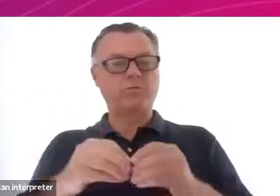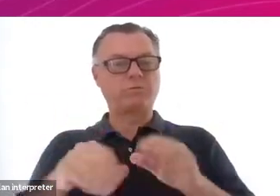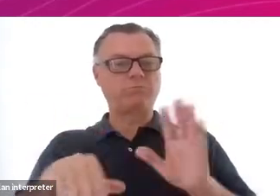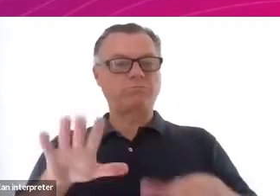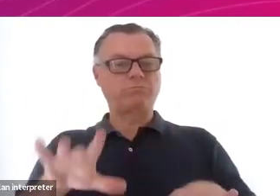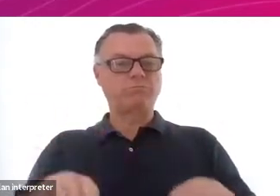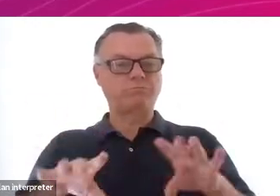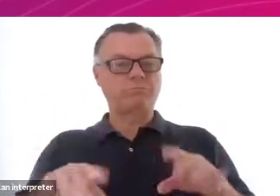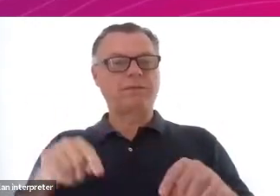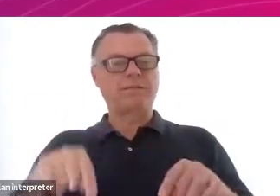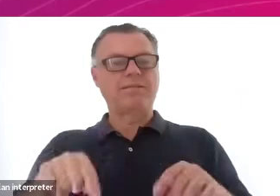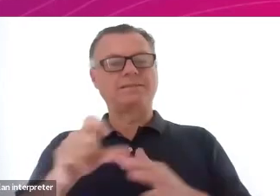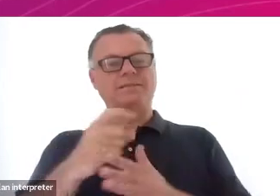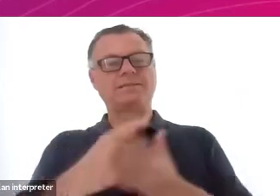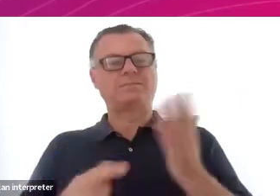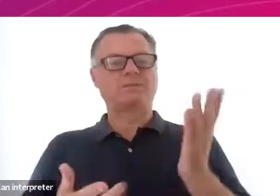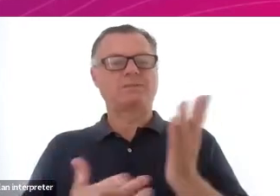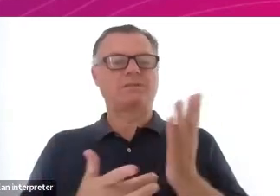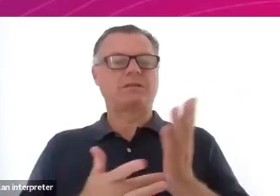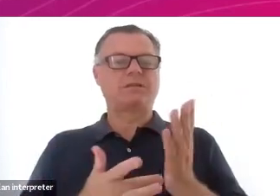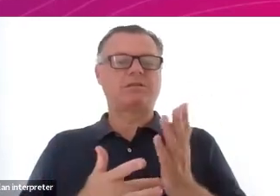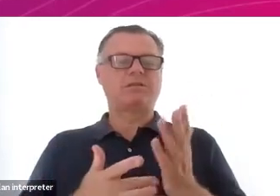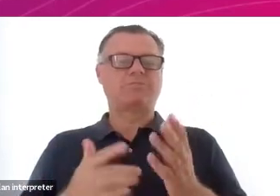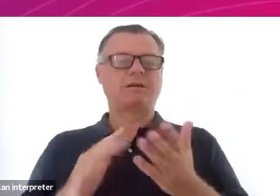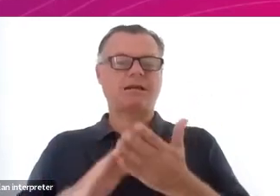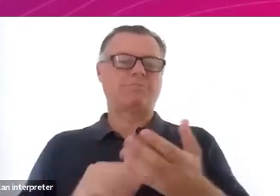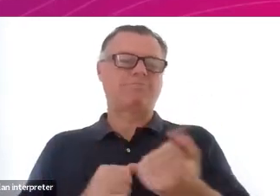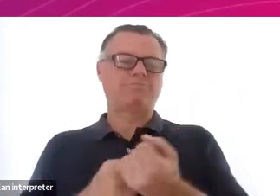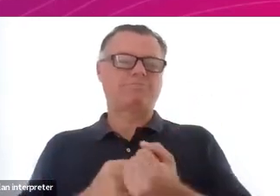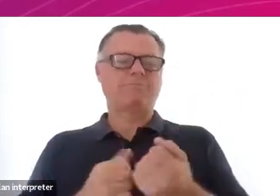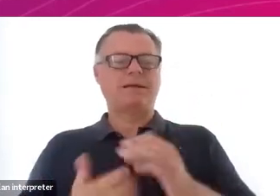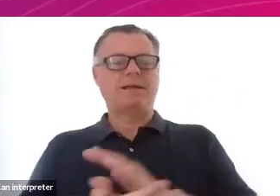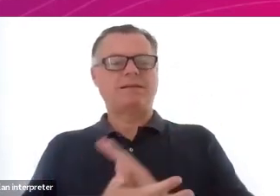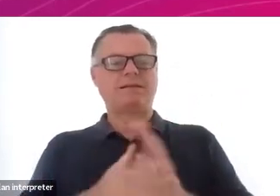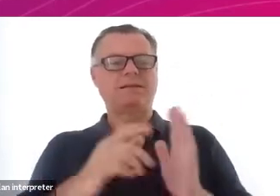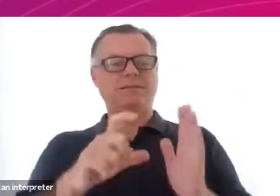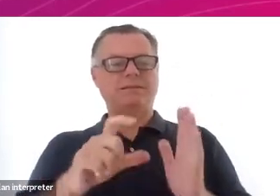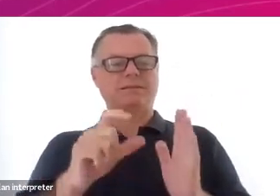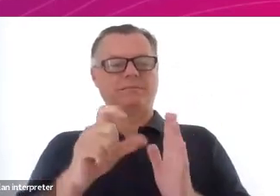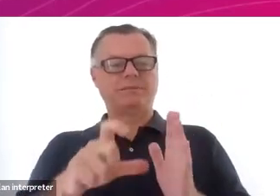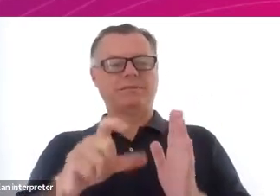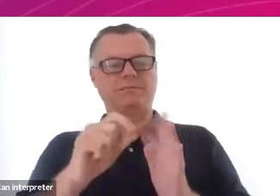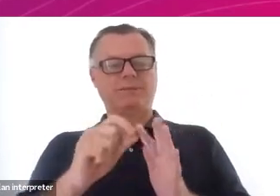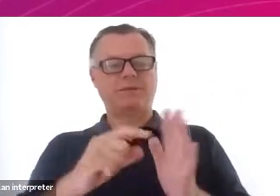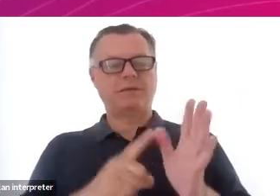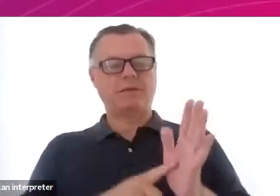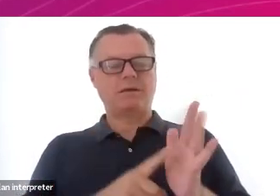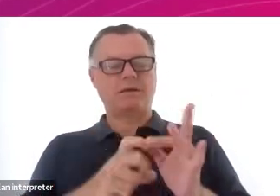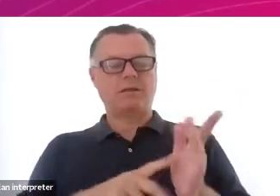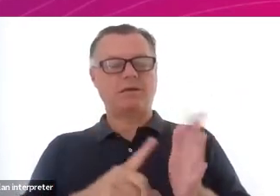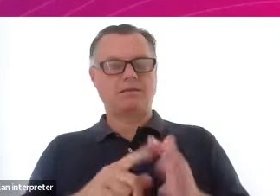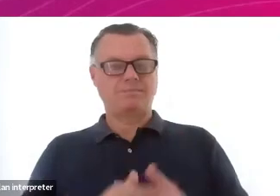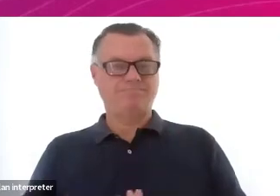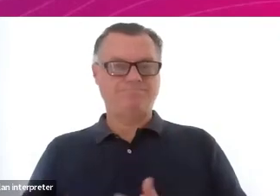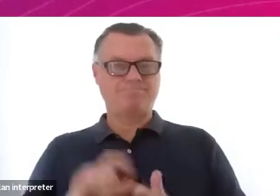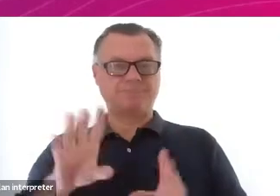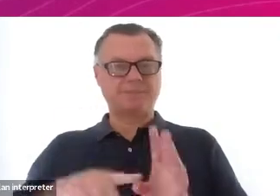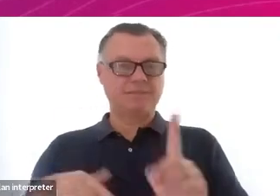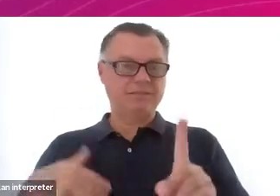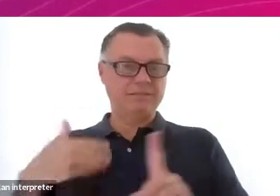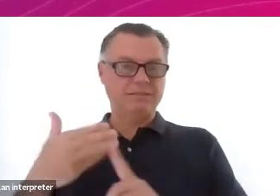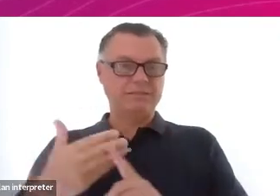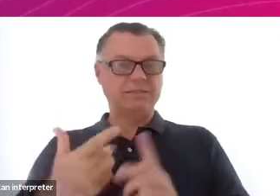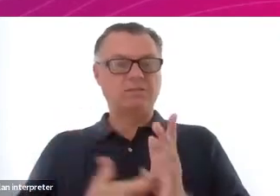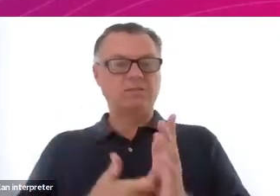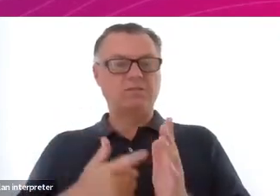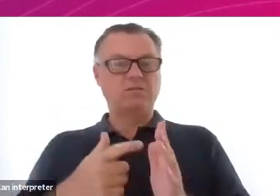is Australia's Disability Technology Accelerator, part of the Cerebral Palsy Alliance. And over the last 10 years, Remarkable has